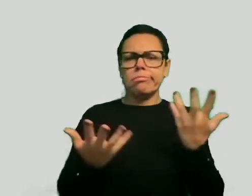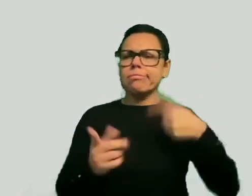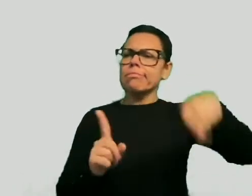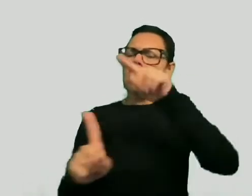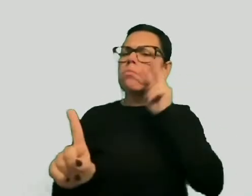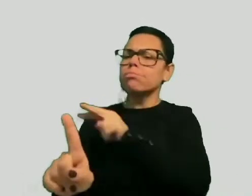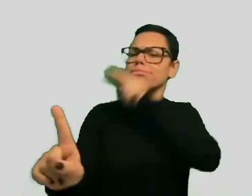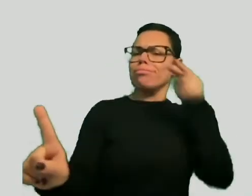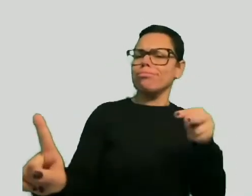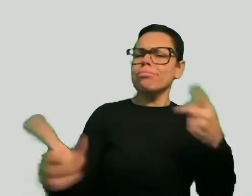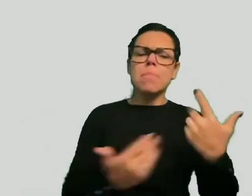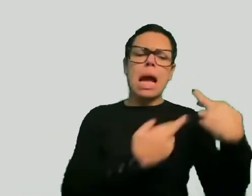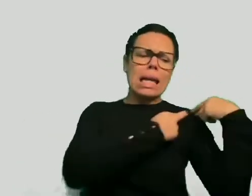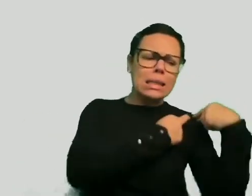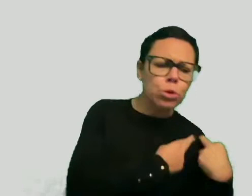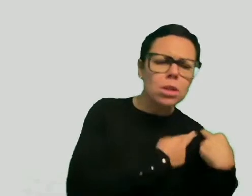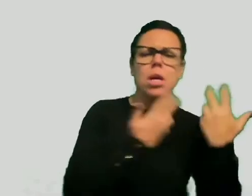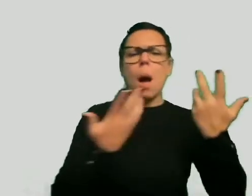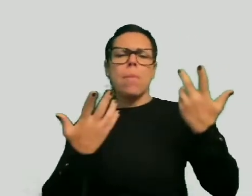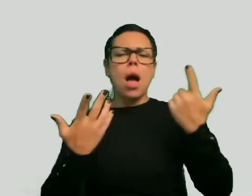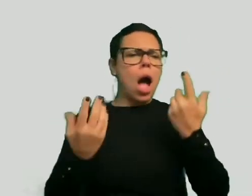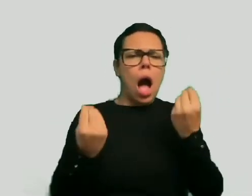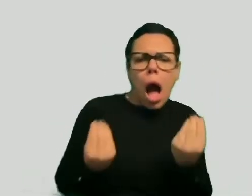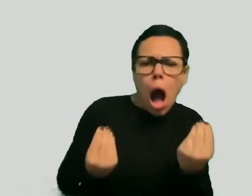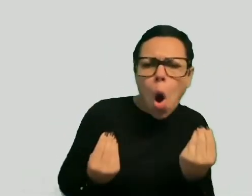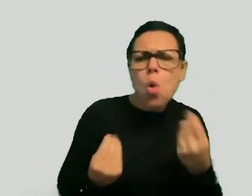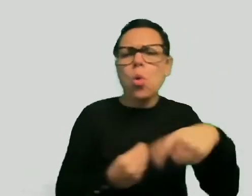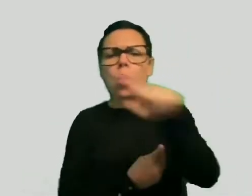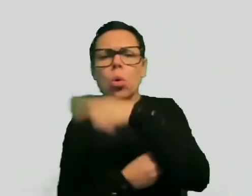see. There is a lot we can learn today.